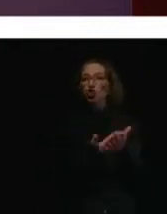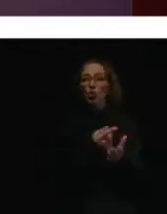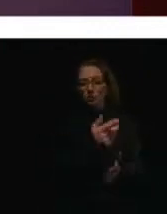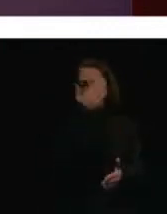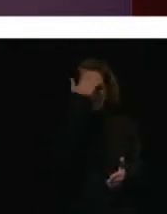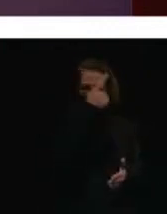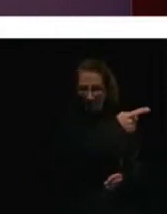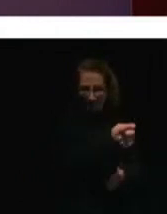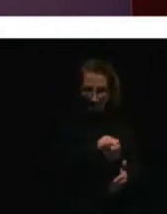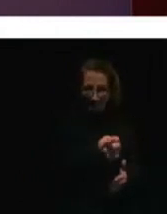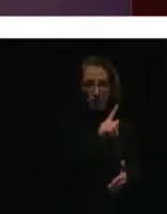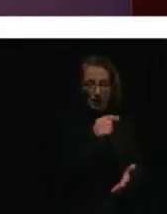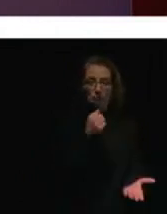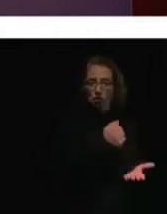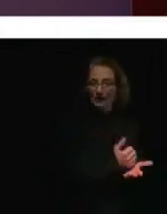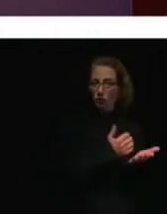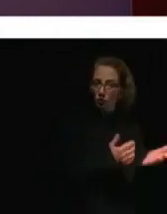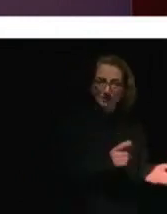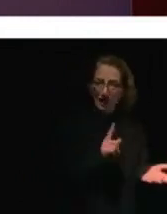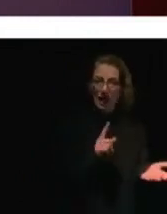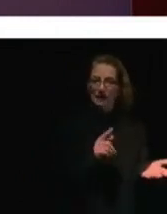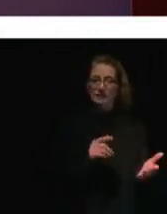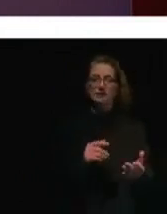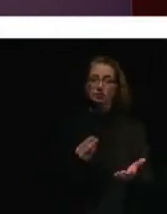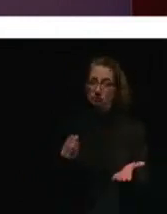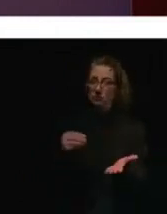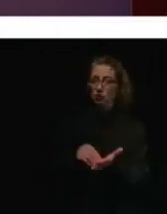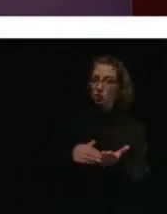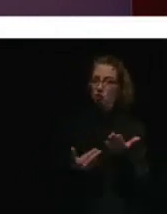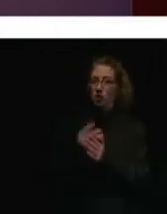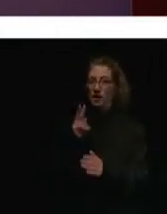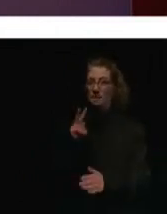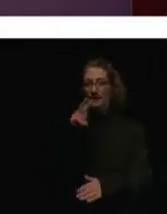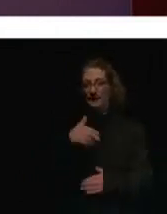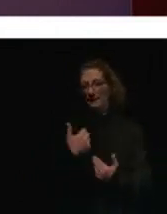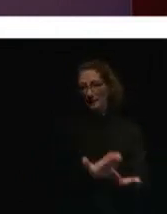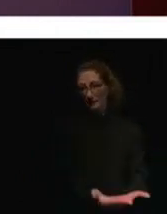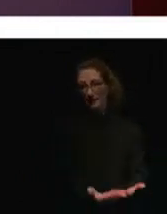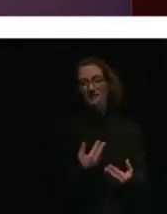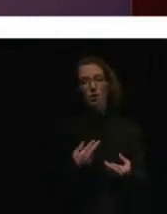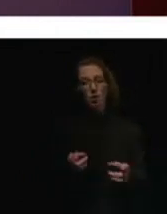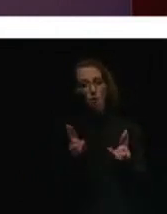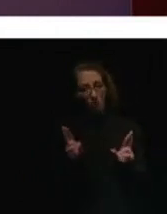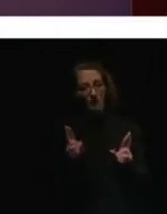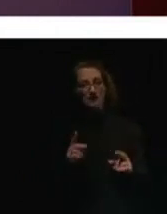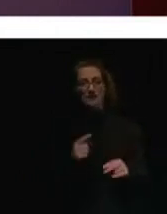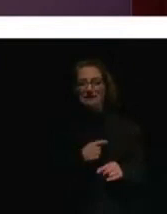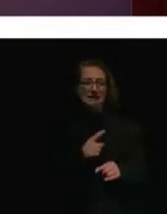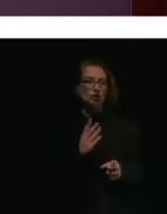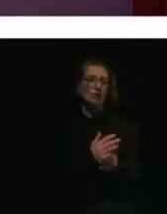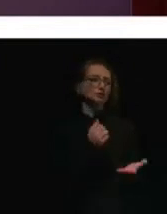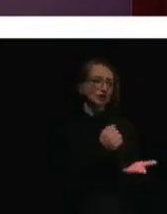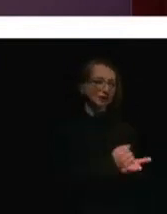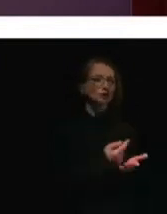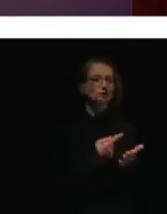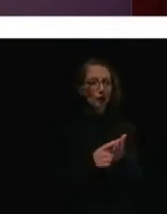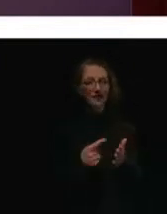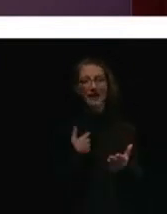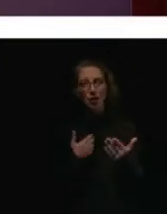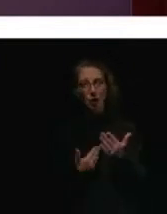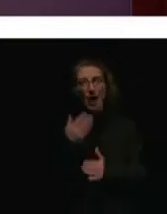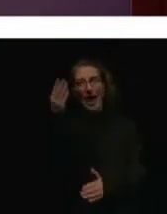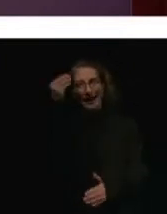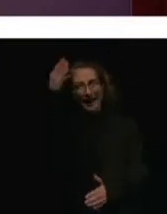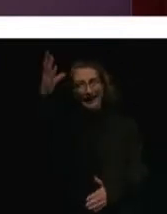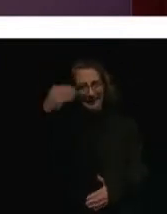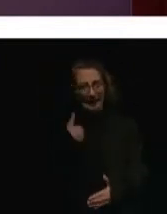Academia is not only there to confirm that which is already known, but also to shed light on new knowledge. And